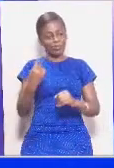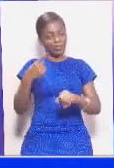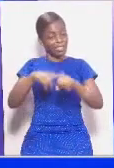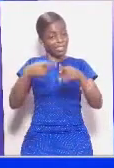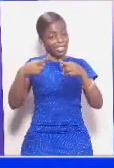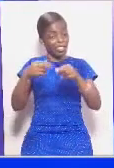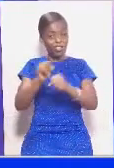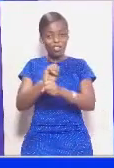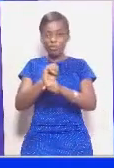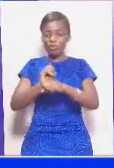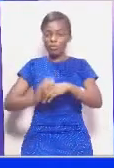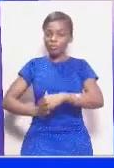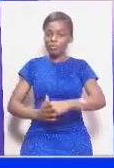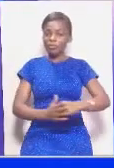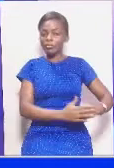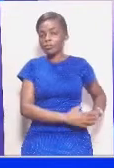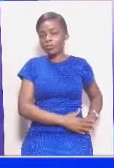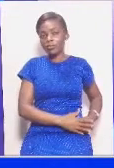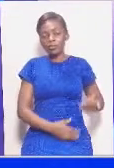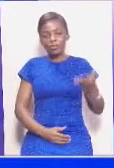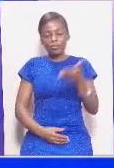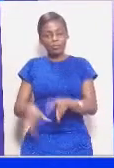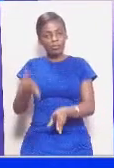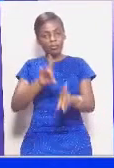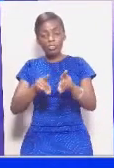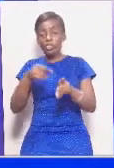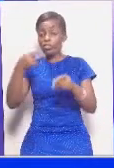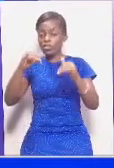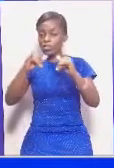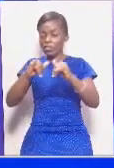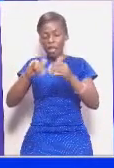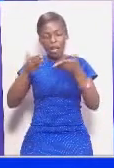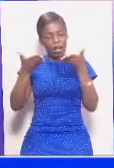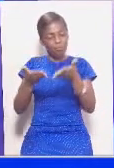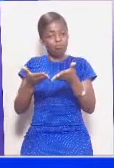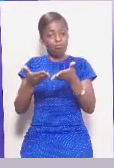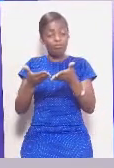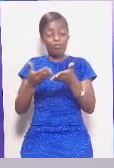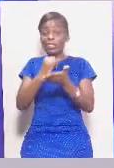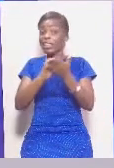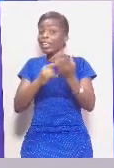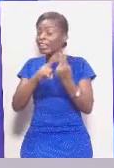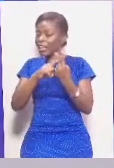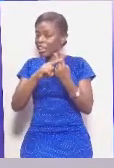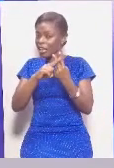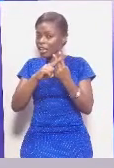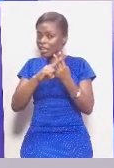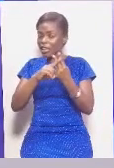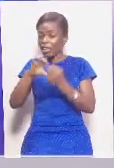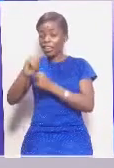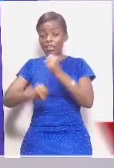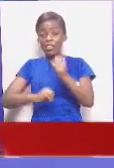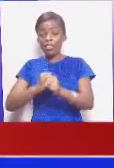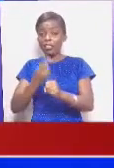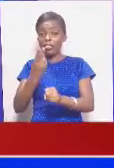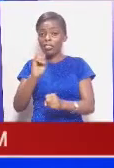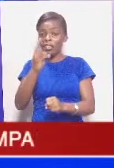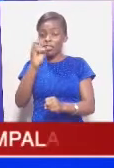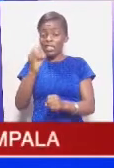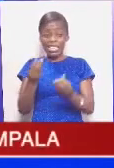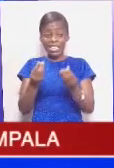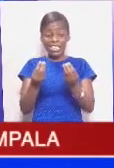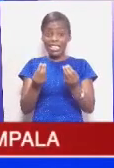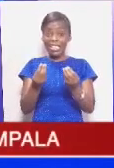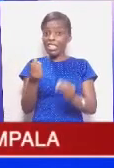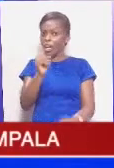okutandika okukola. Bwe tuva oludda olwo abantu abawangaala n'akawuka akasaasaanya ekirwadde kya Mukenenya omwaka 2022